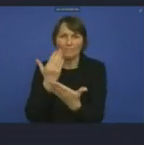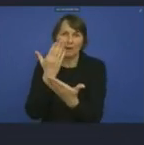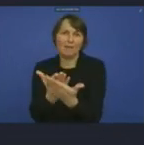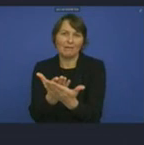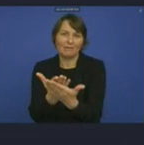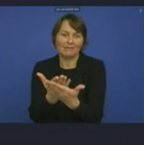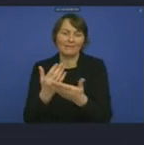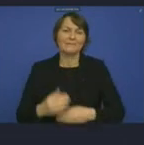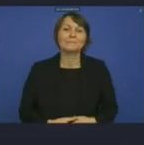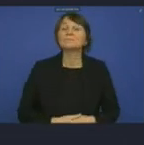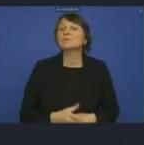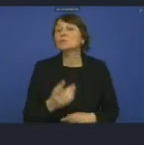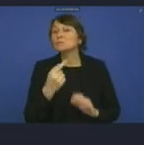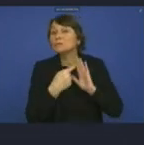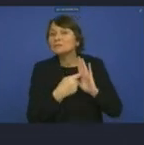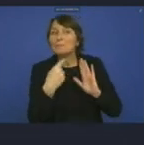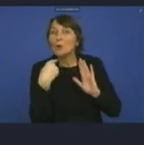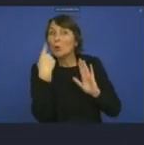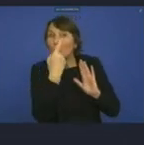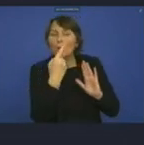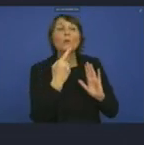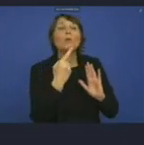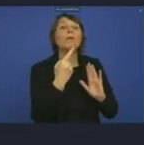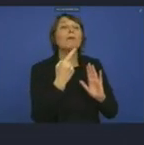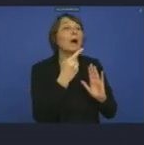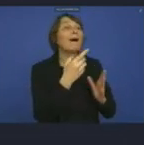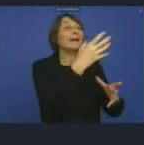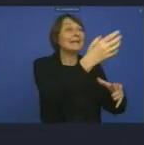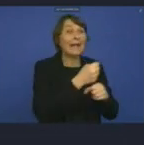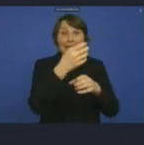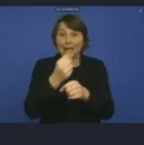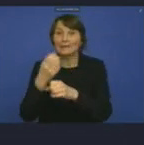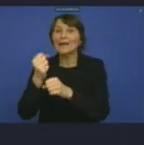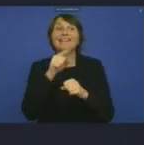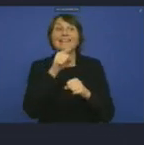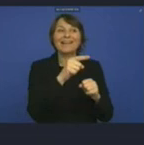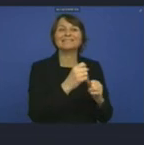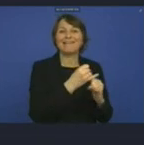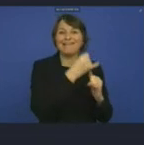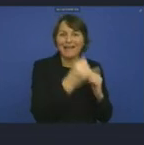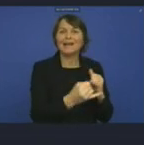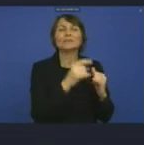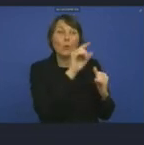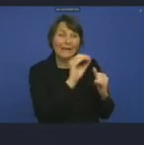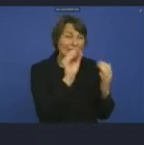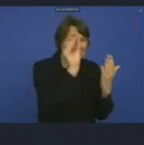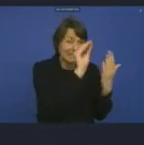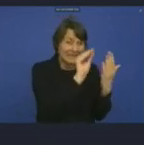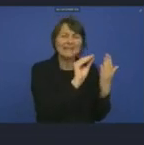it involves the beneficiaries to draw up the final conditions of their agreement. So this period